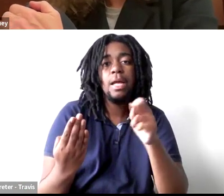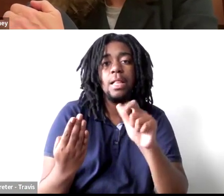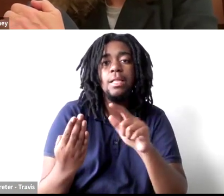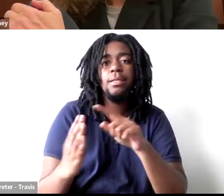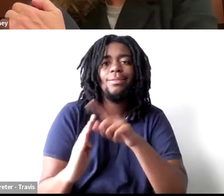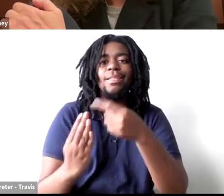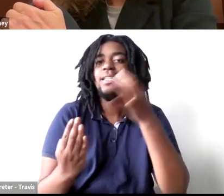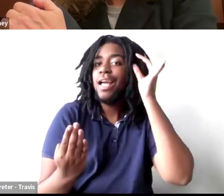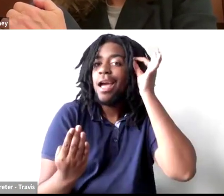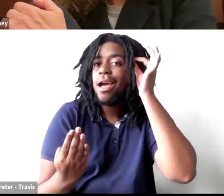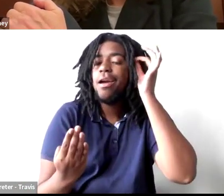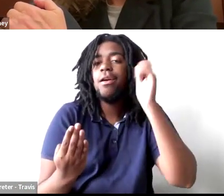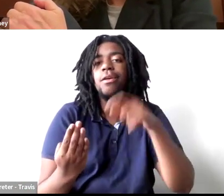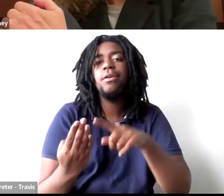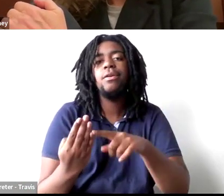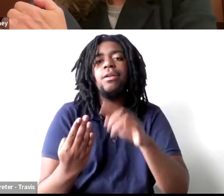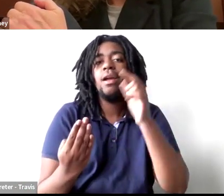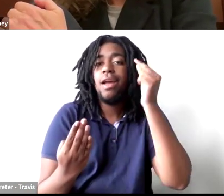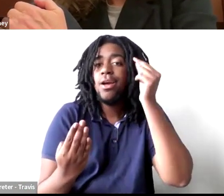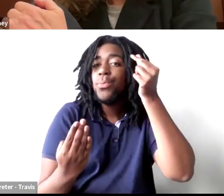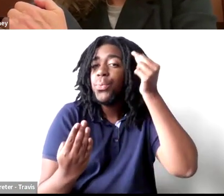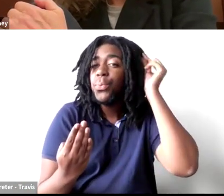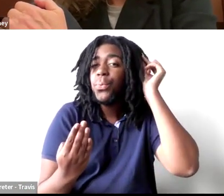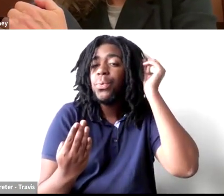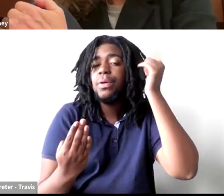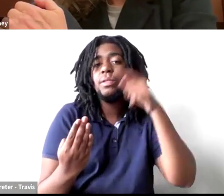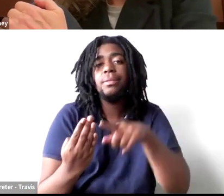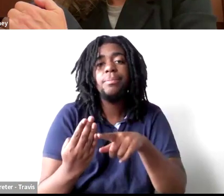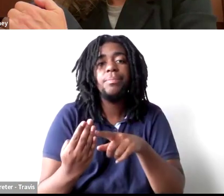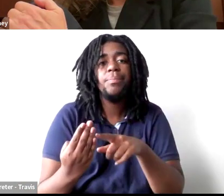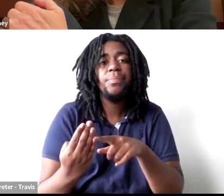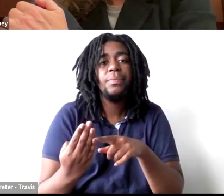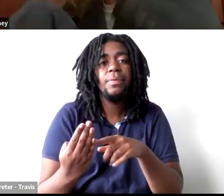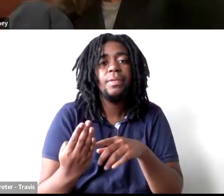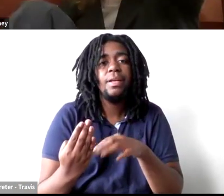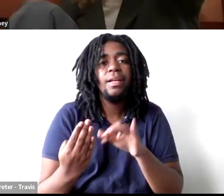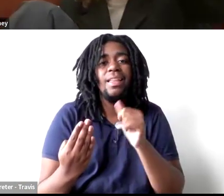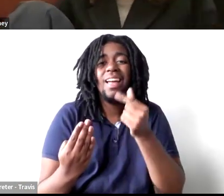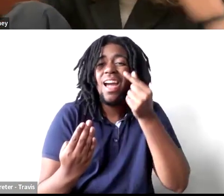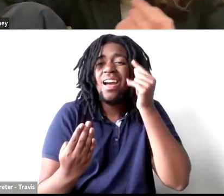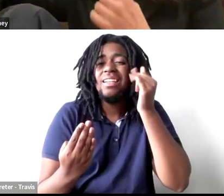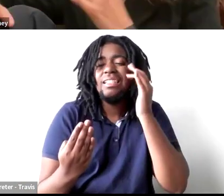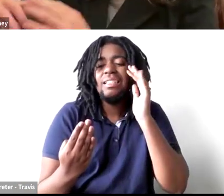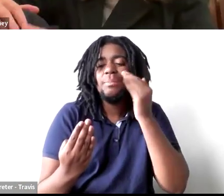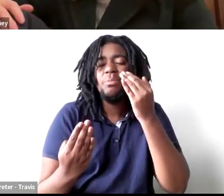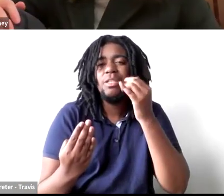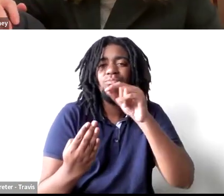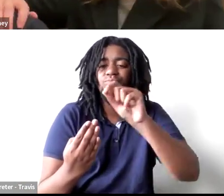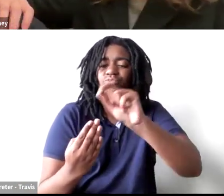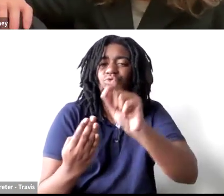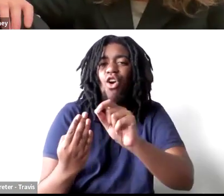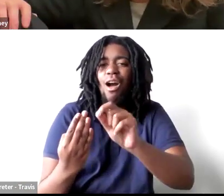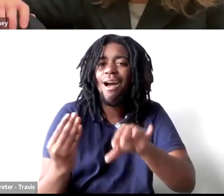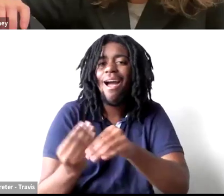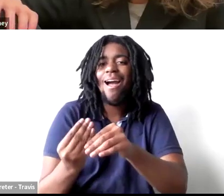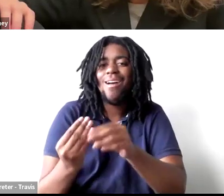Angelica Kaufman Peale one has kind of hair and lace that seems to be drawn on and added on. Can you talk a